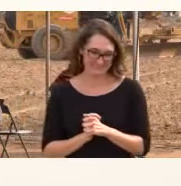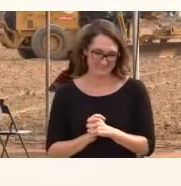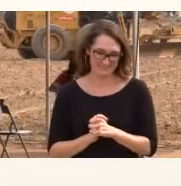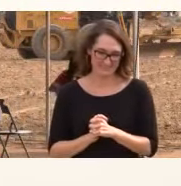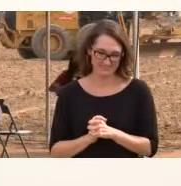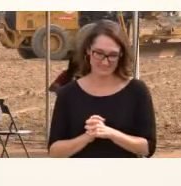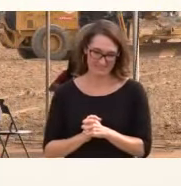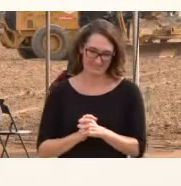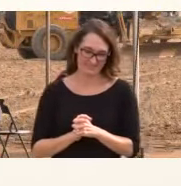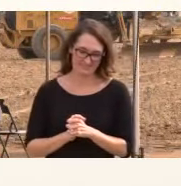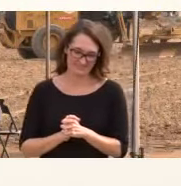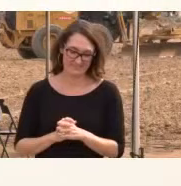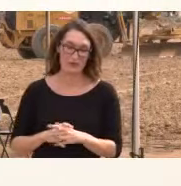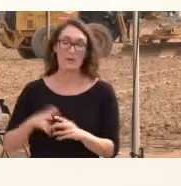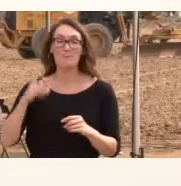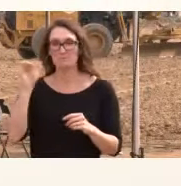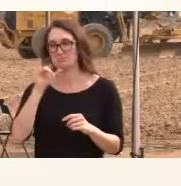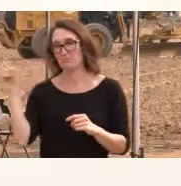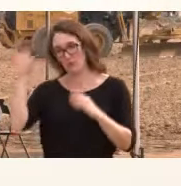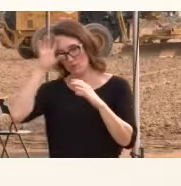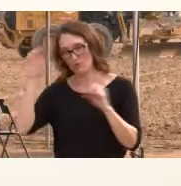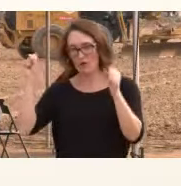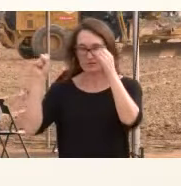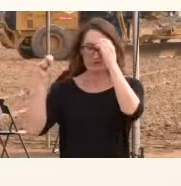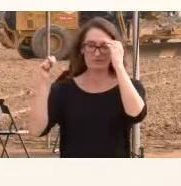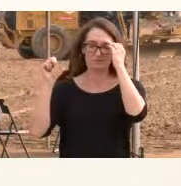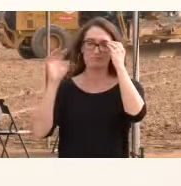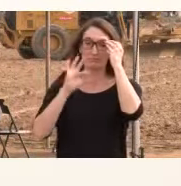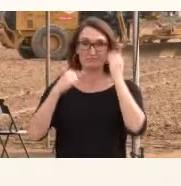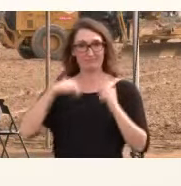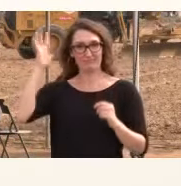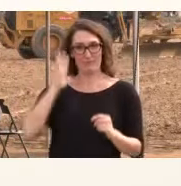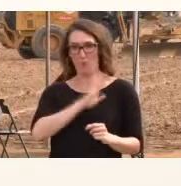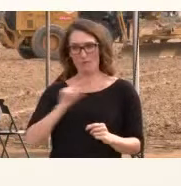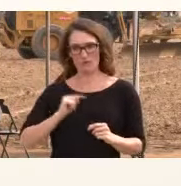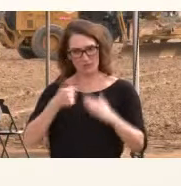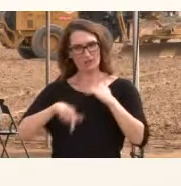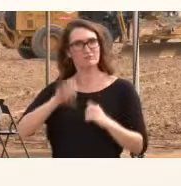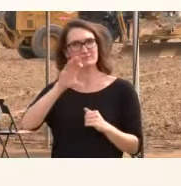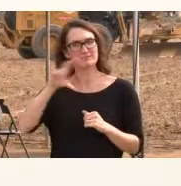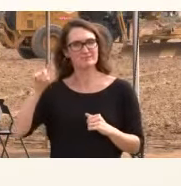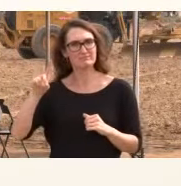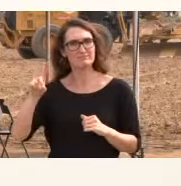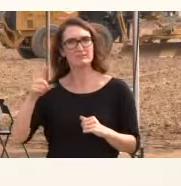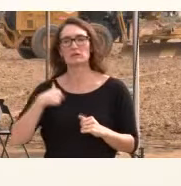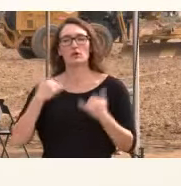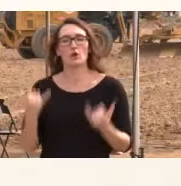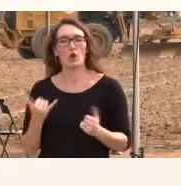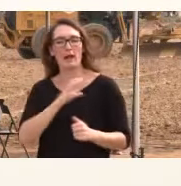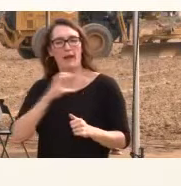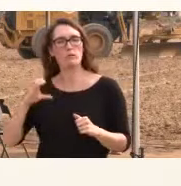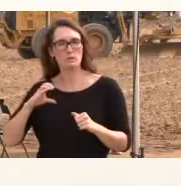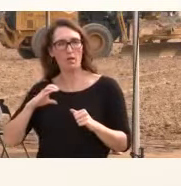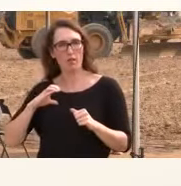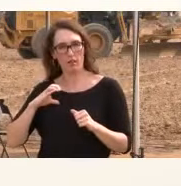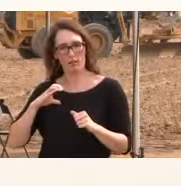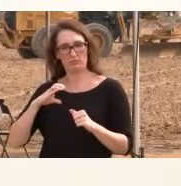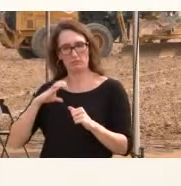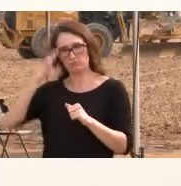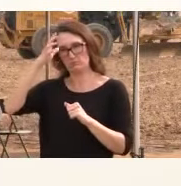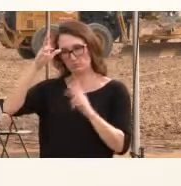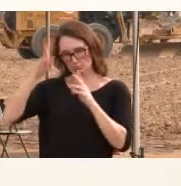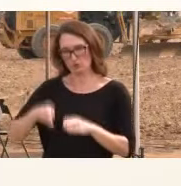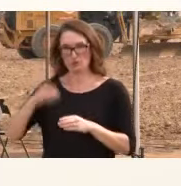As the president mentioned, I'm a former trustee of State Center and the current Fresno City Council member for this area,